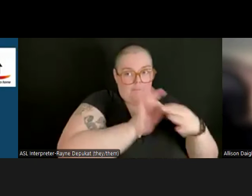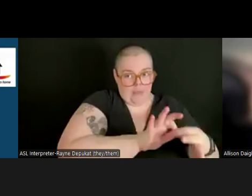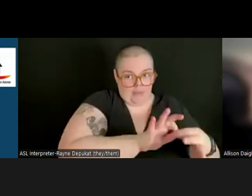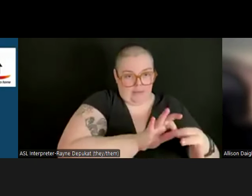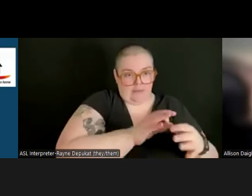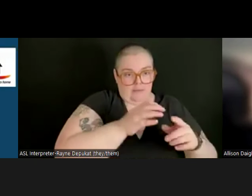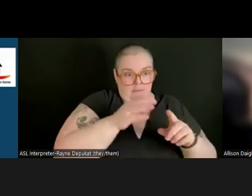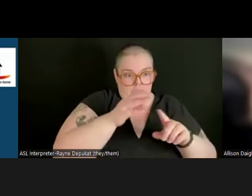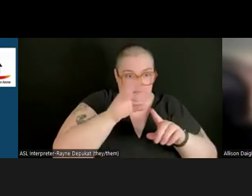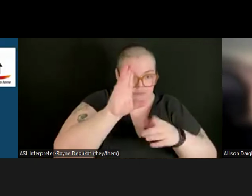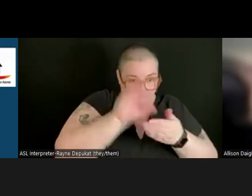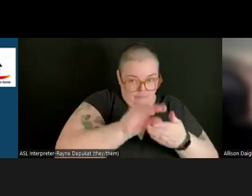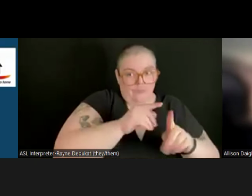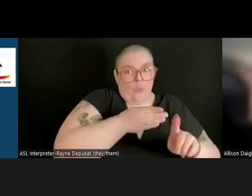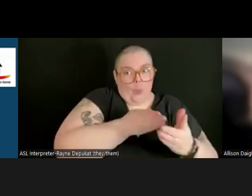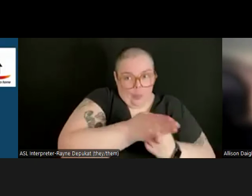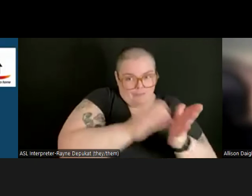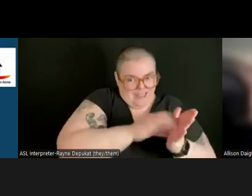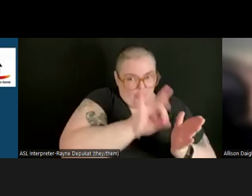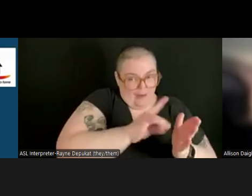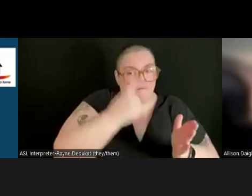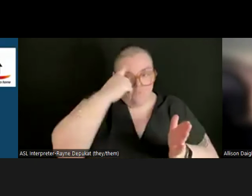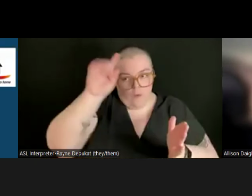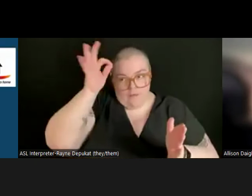of the state-based programs.